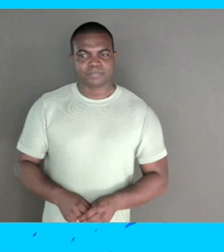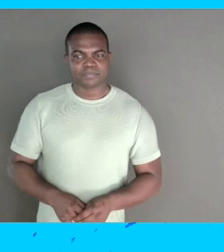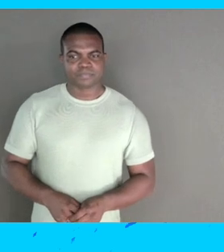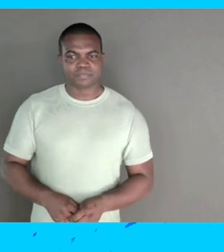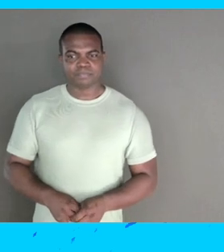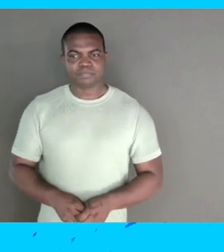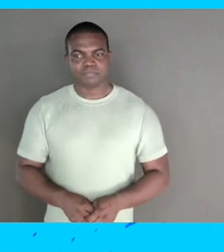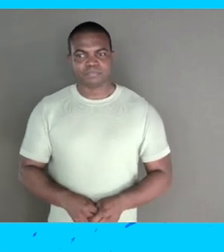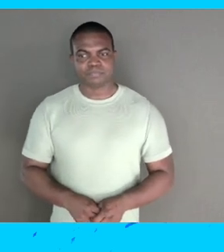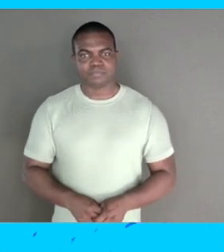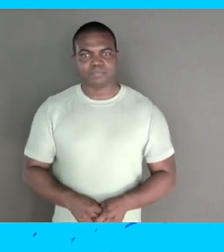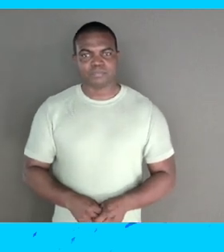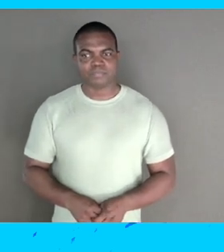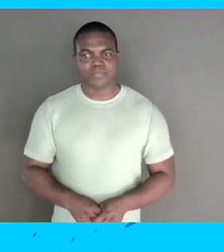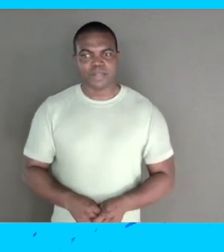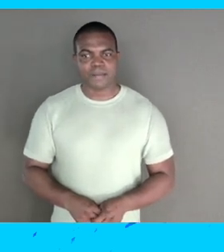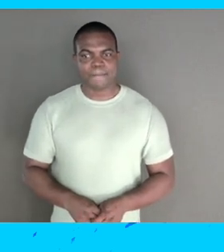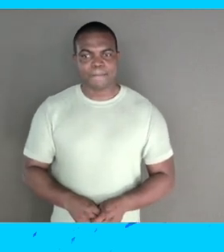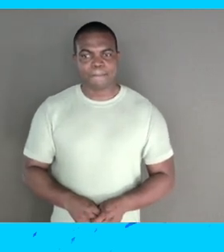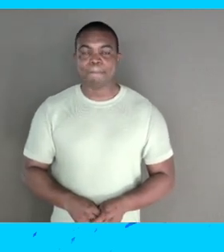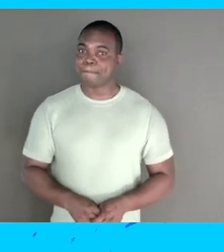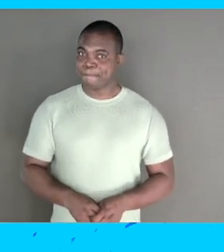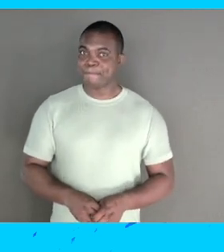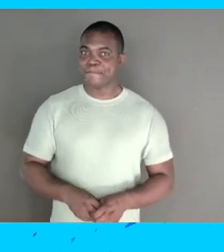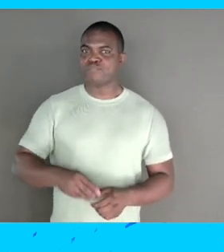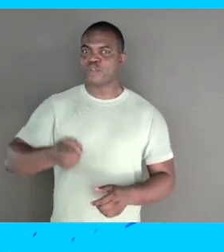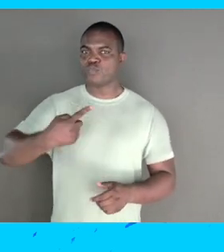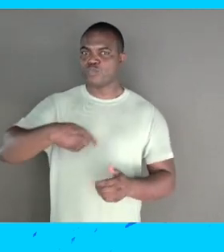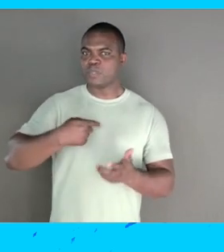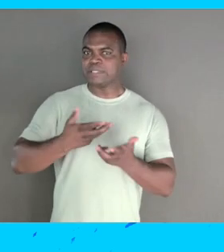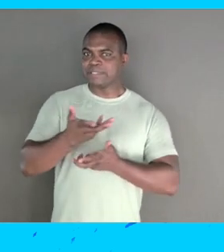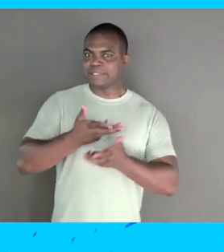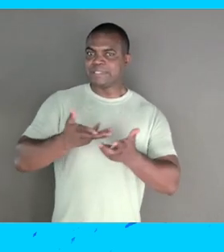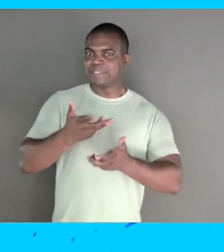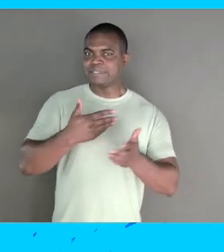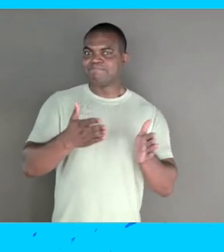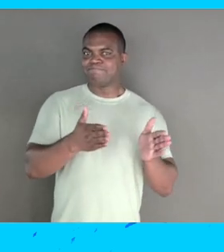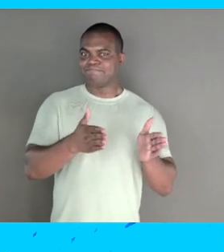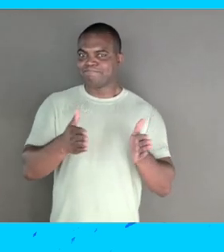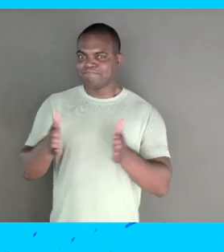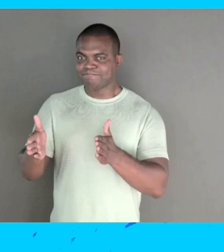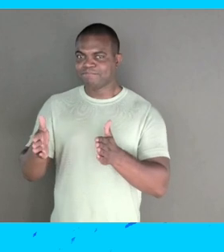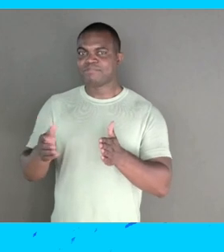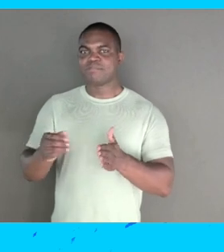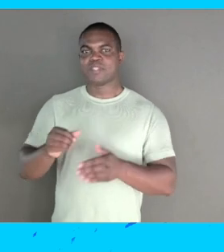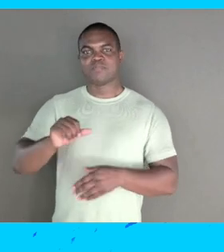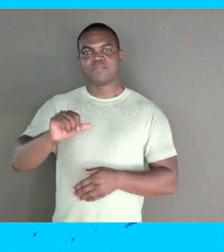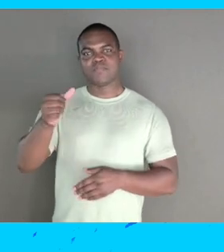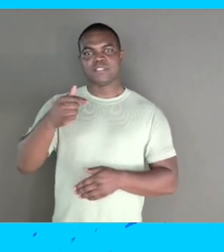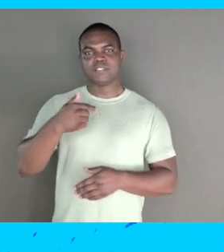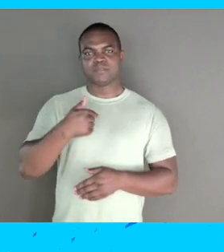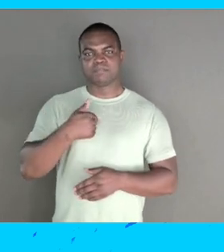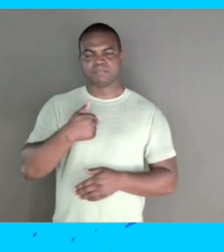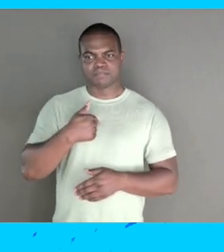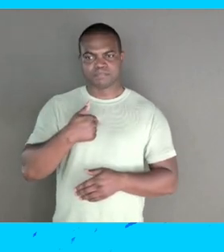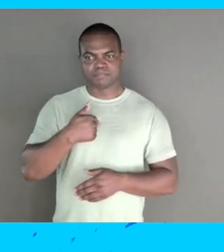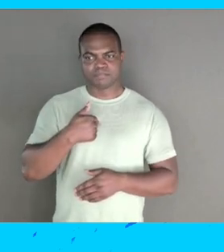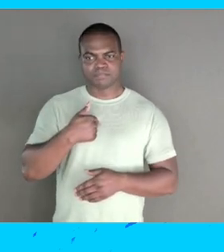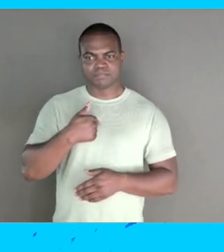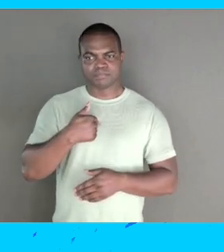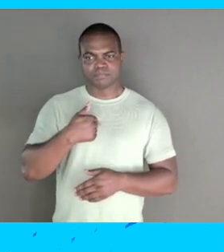Just to drive this discussion, we have a question for you. So the first one is, do you think FPRH needs